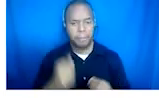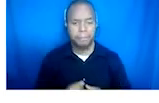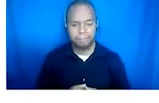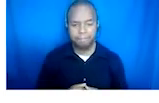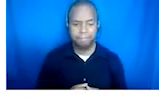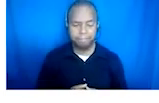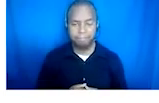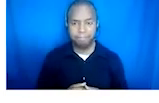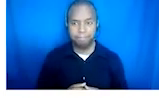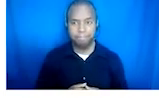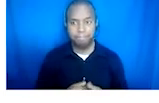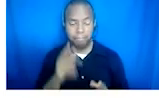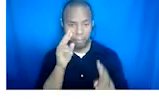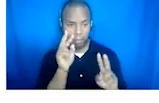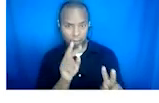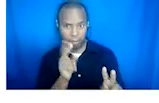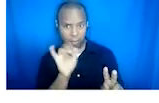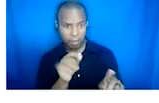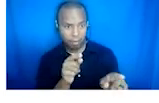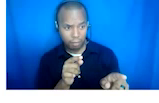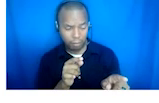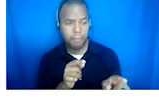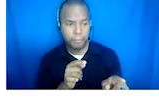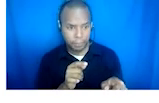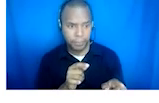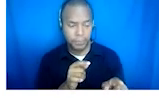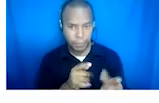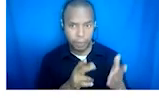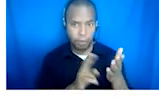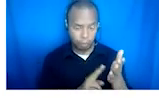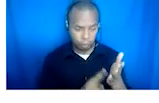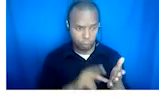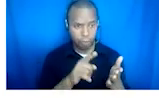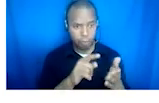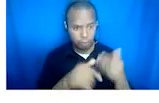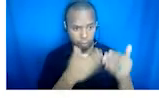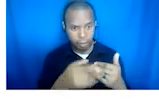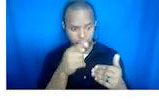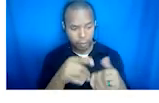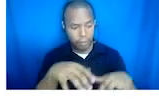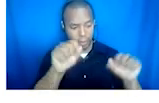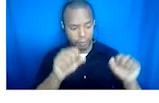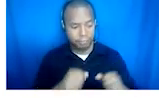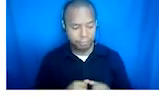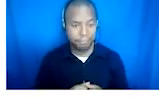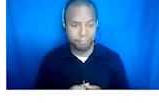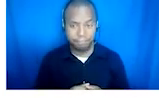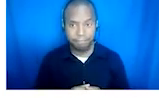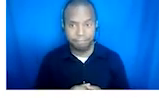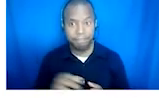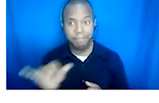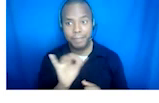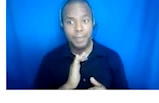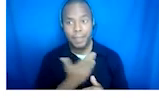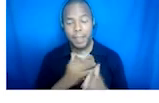So have a look at those of what students are actually converting their enrollment into. And then what our own students are looking for